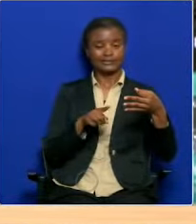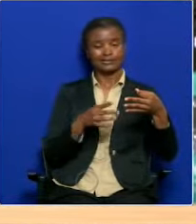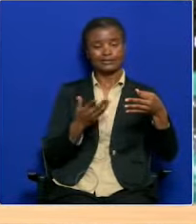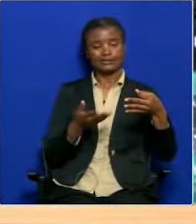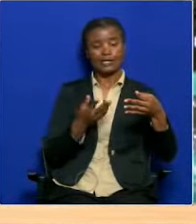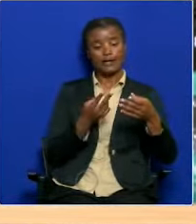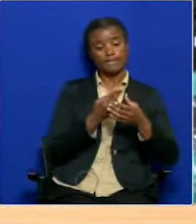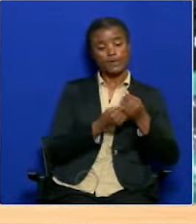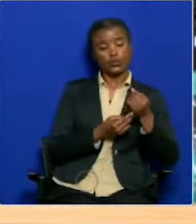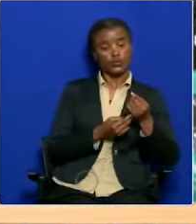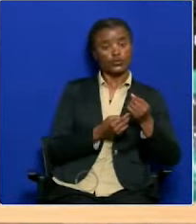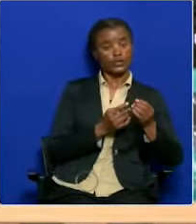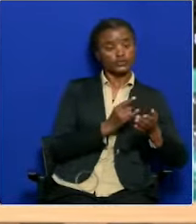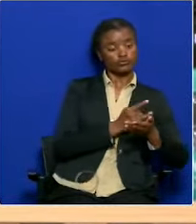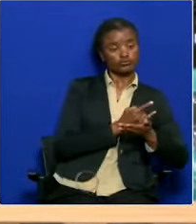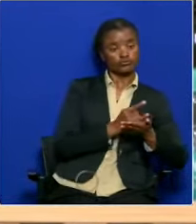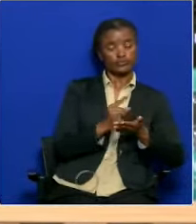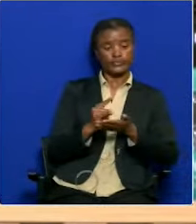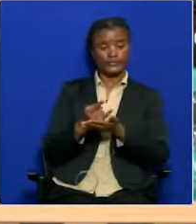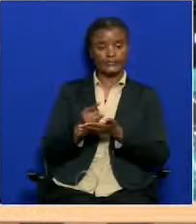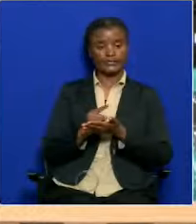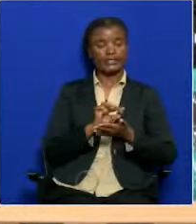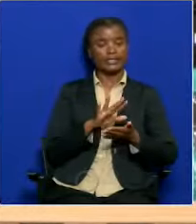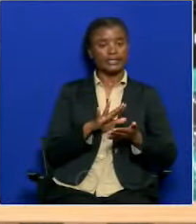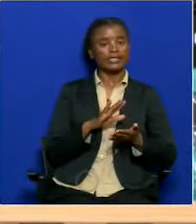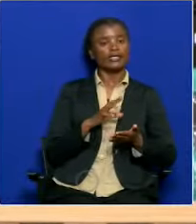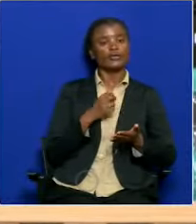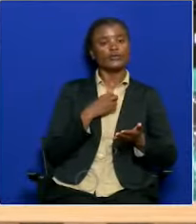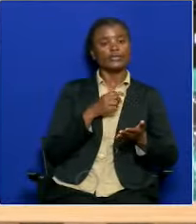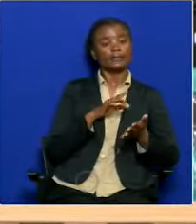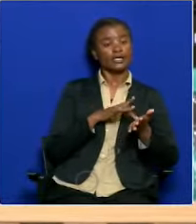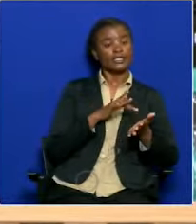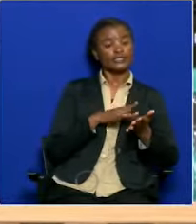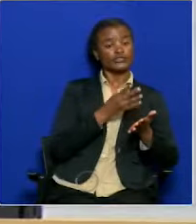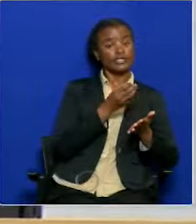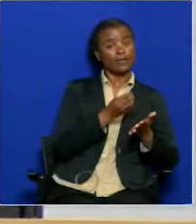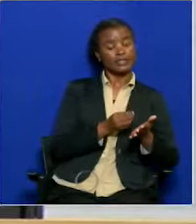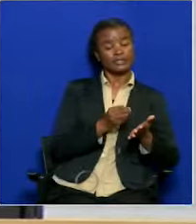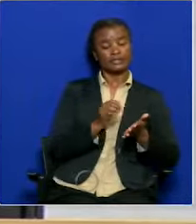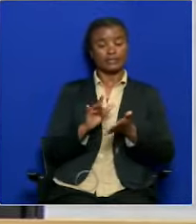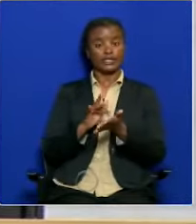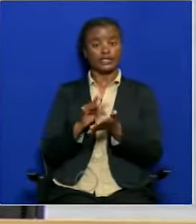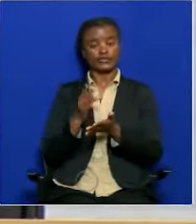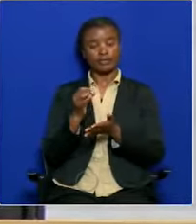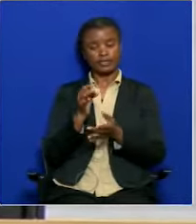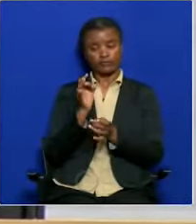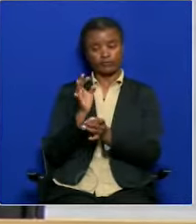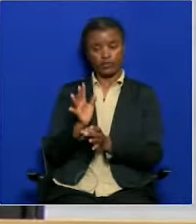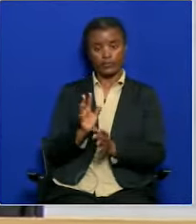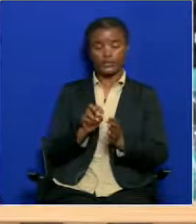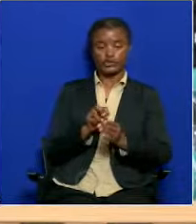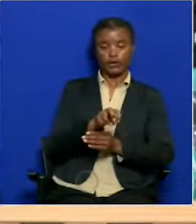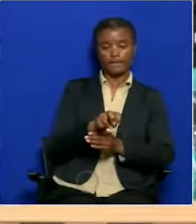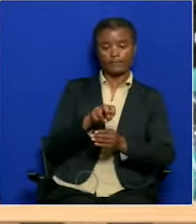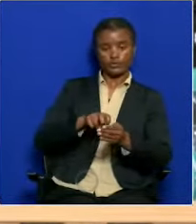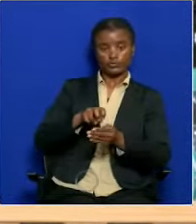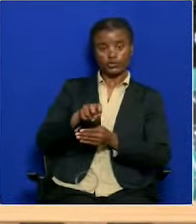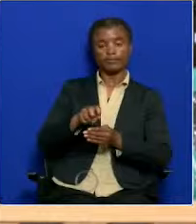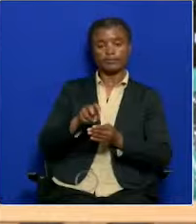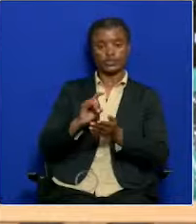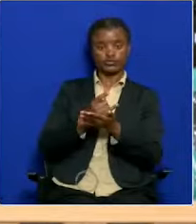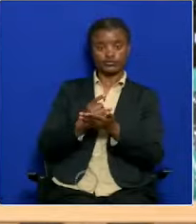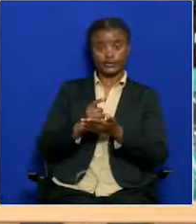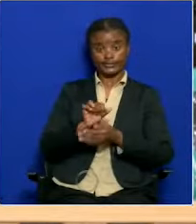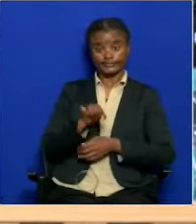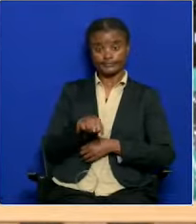refer to page numbers. We're going to be jumping between the chats. Right? No problem. Okay. So the first set